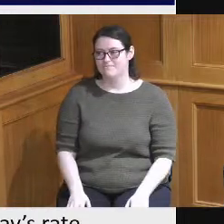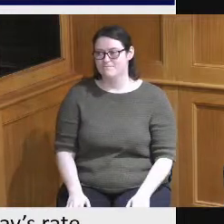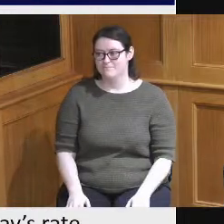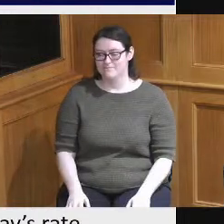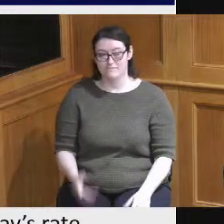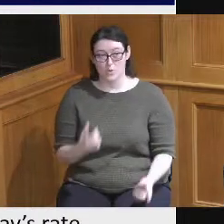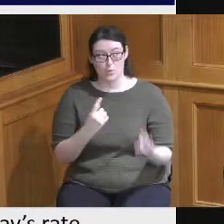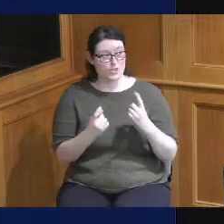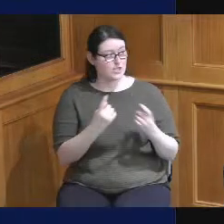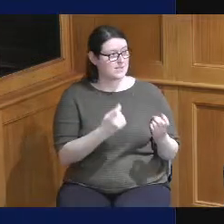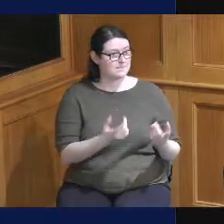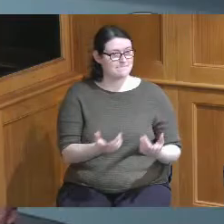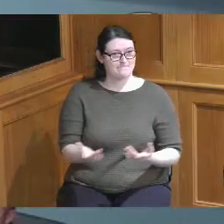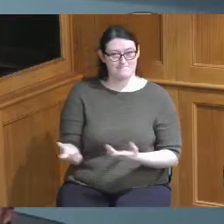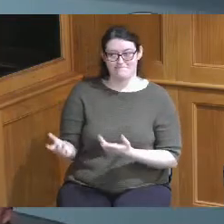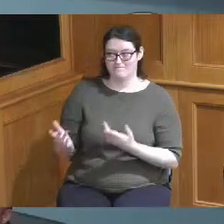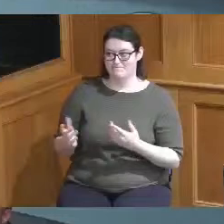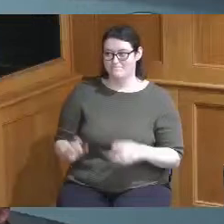Any questions?